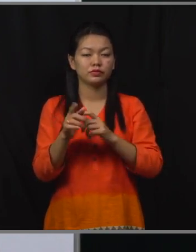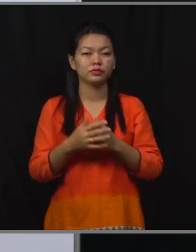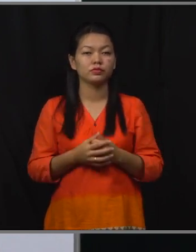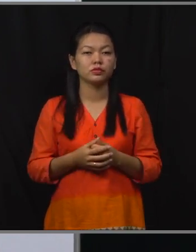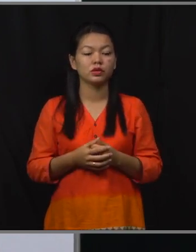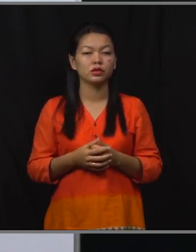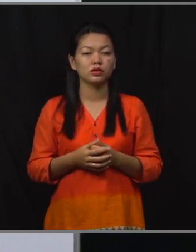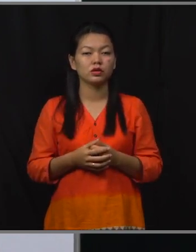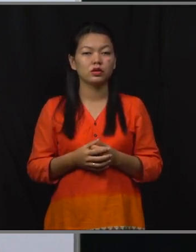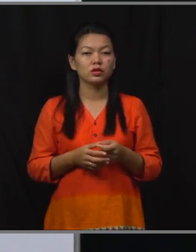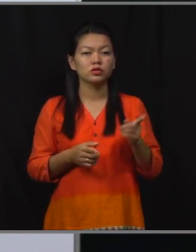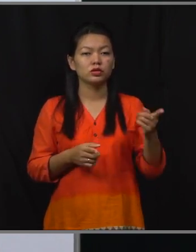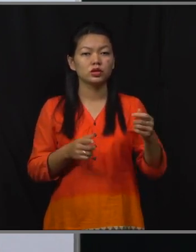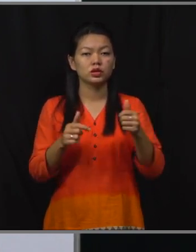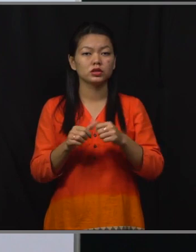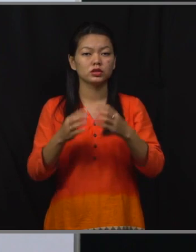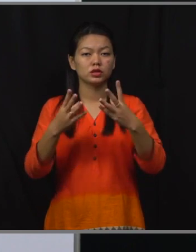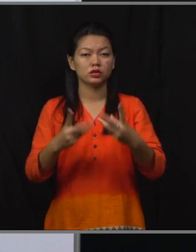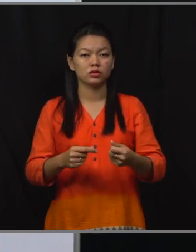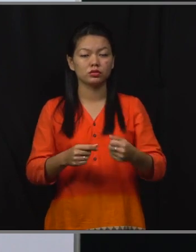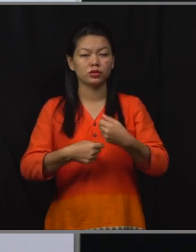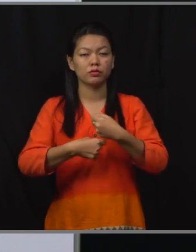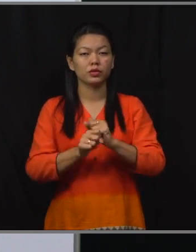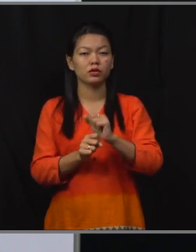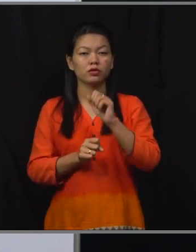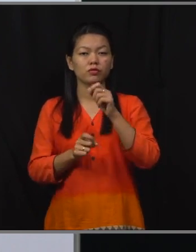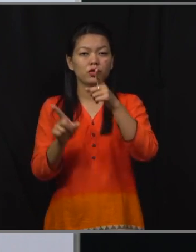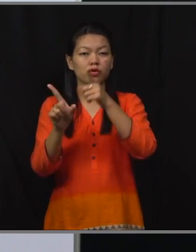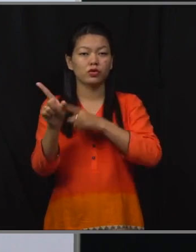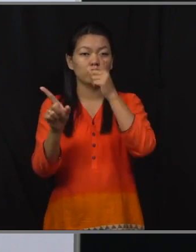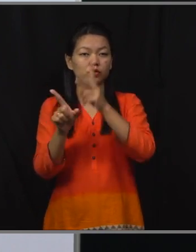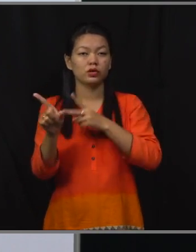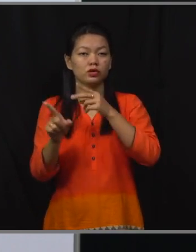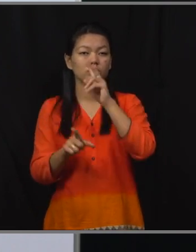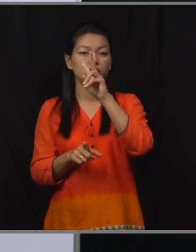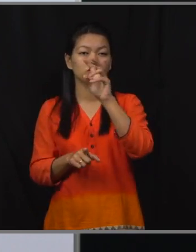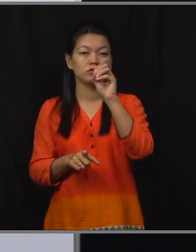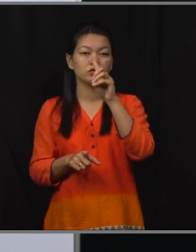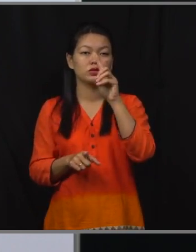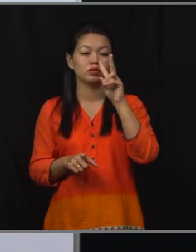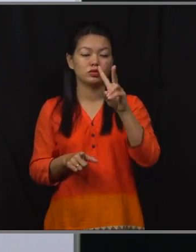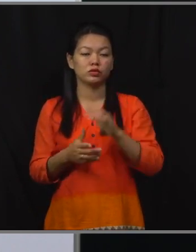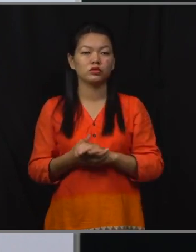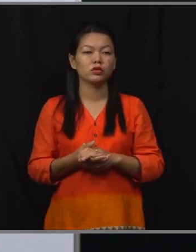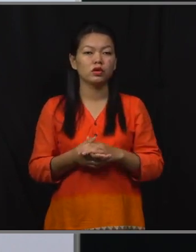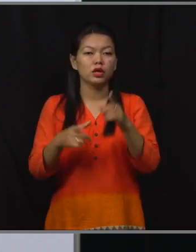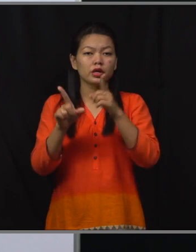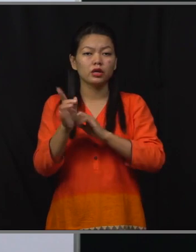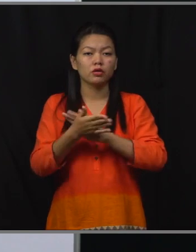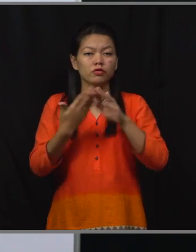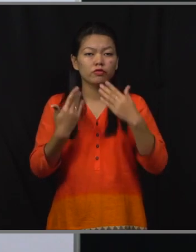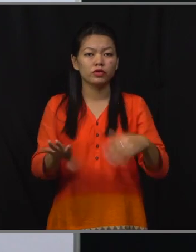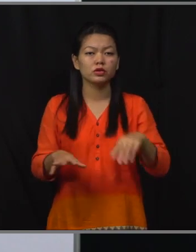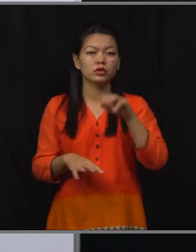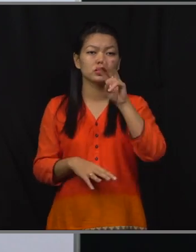accounts are supposed to be prepared for 2012. The year ended on 31st December 2012. So we